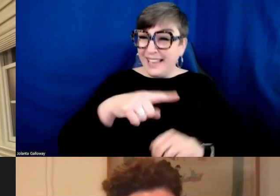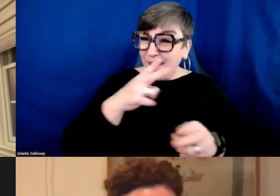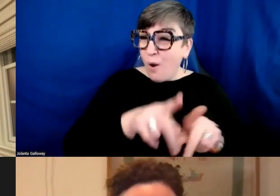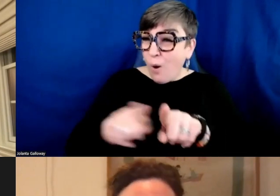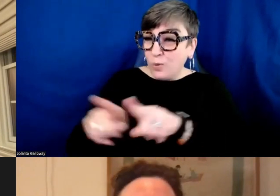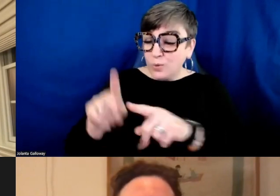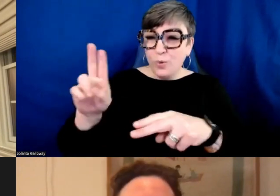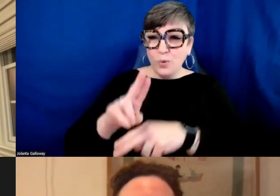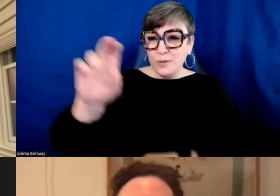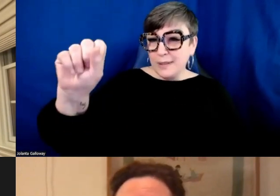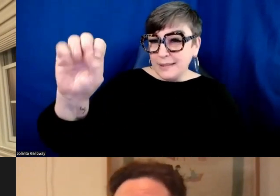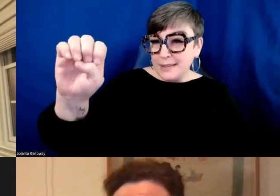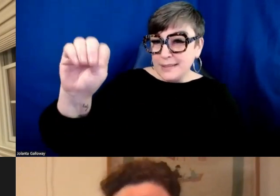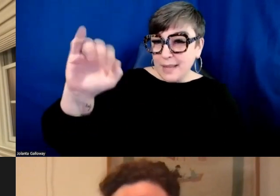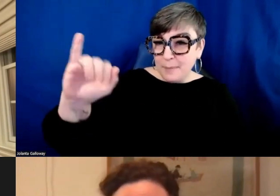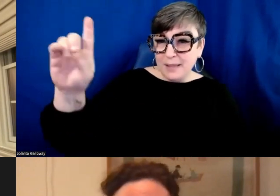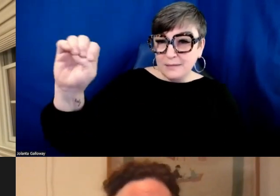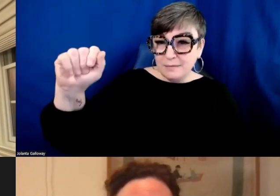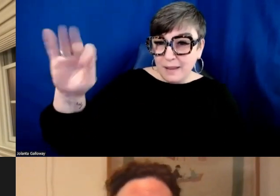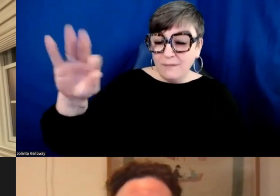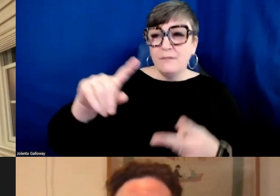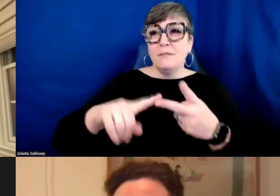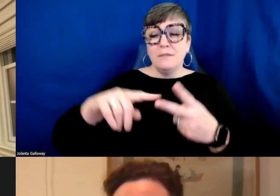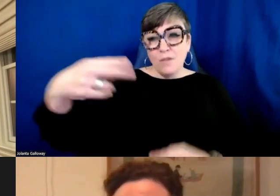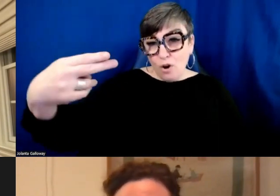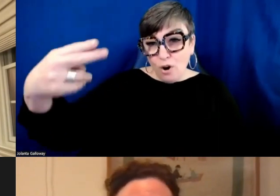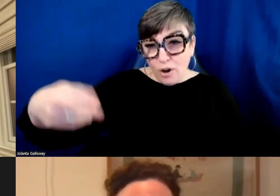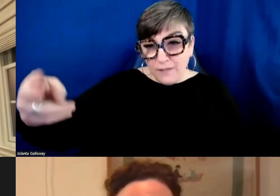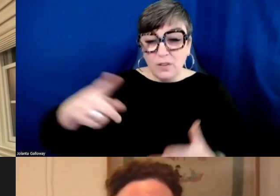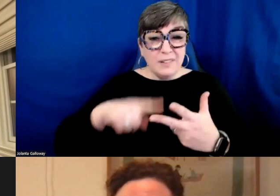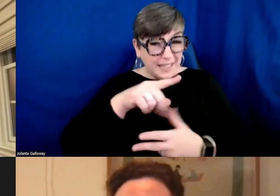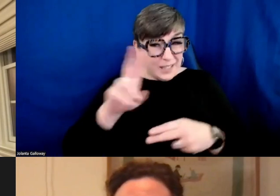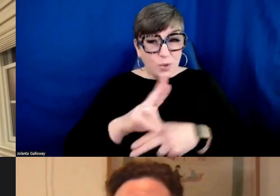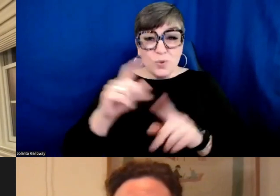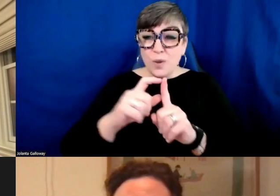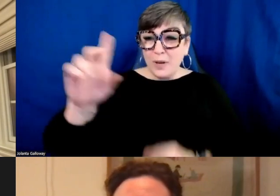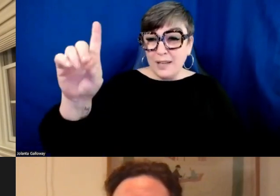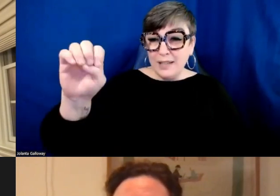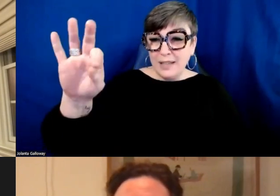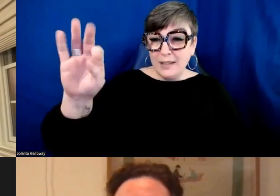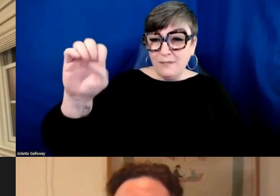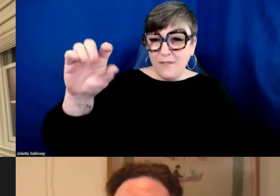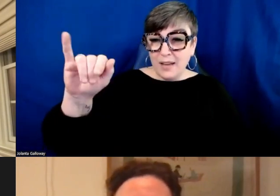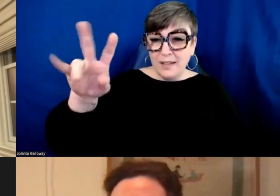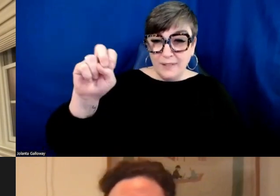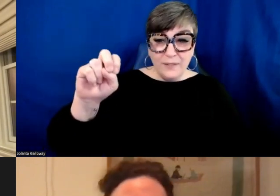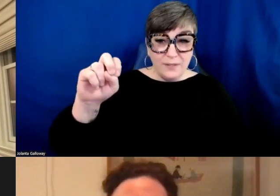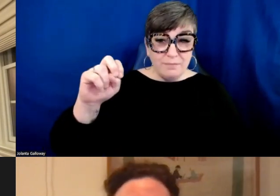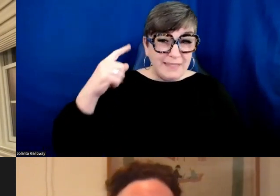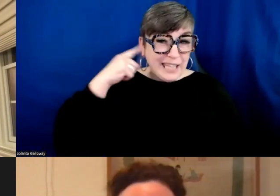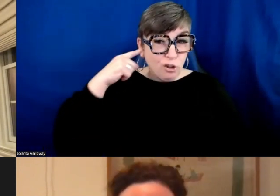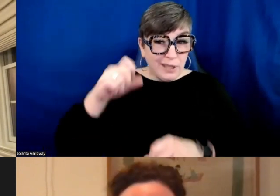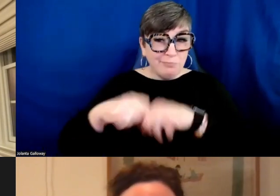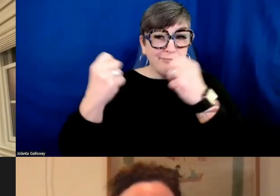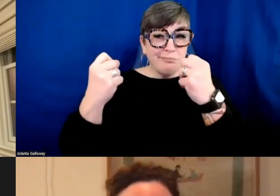sometimes hard of hearing. He also used the term defect to defective hearing about himself. But the terms